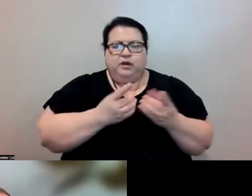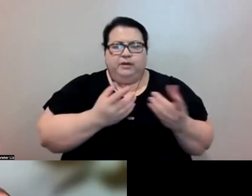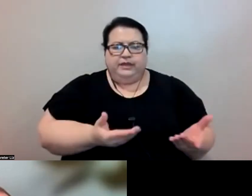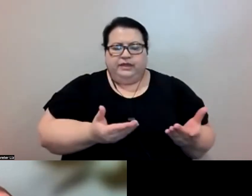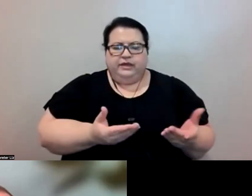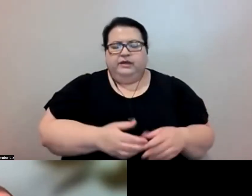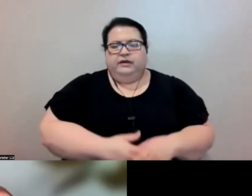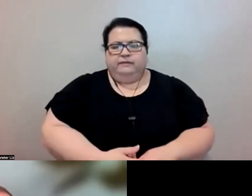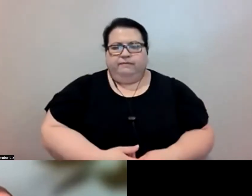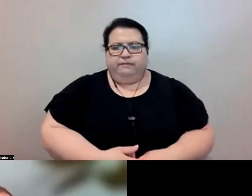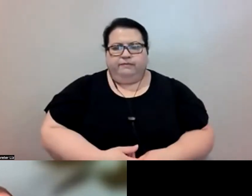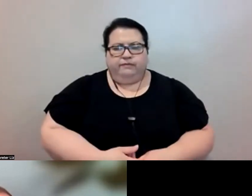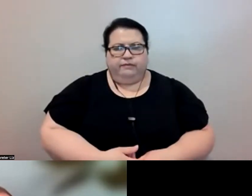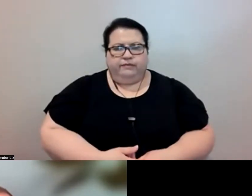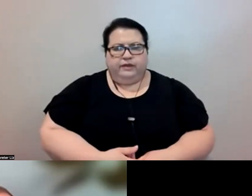and